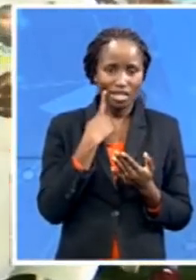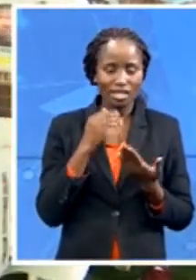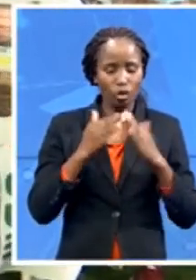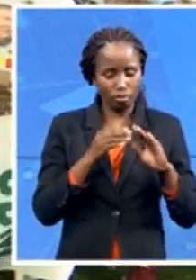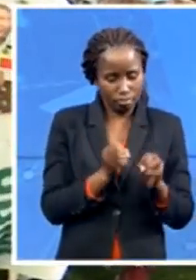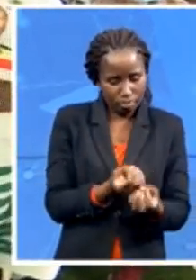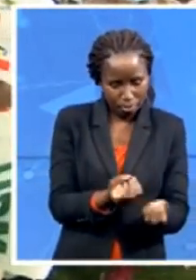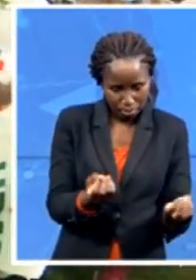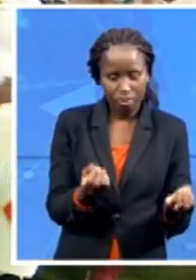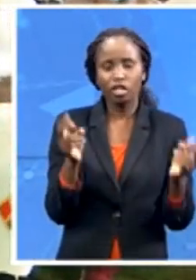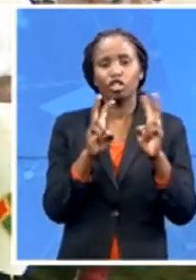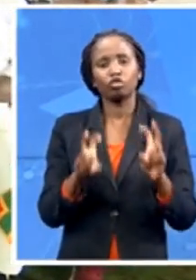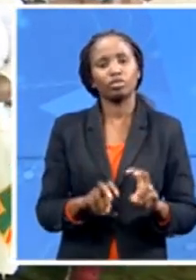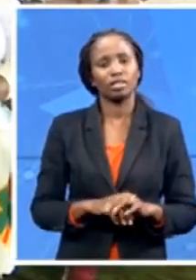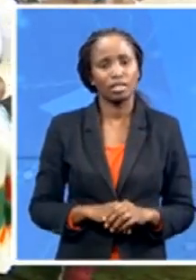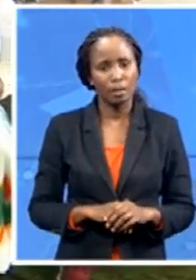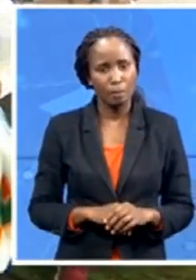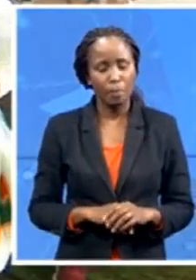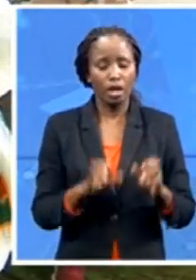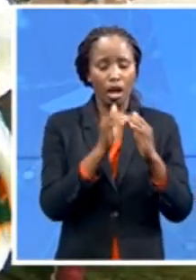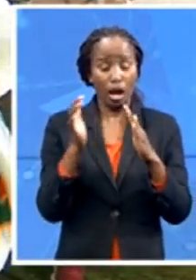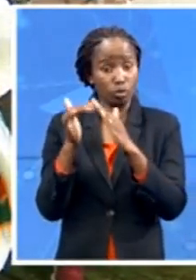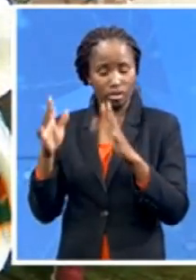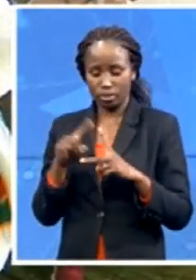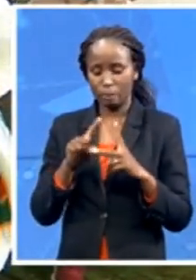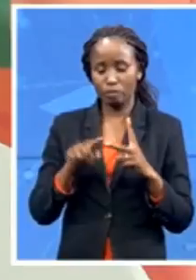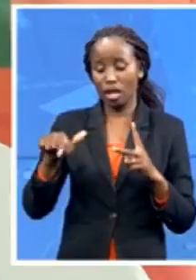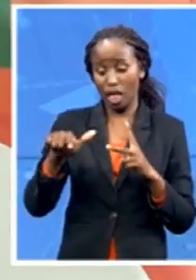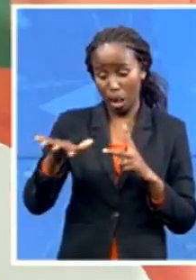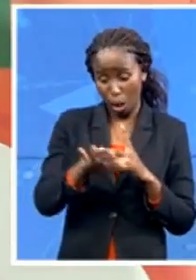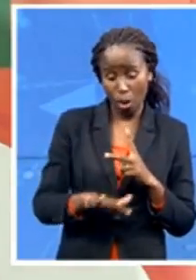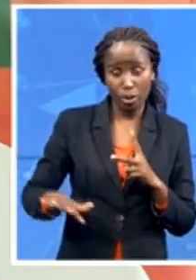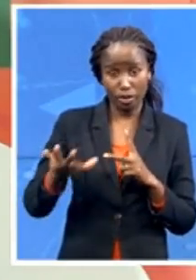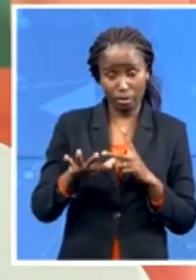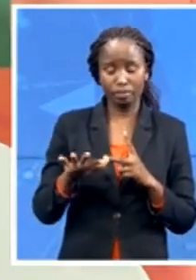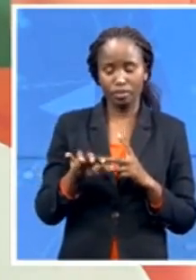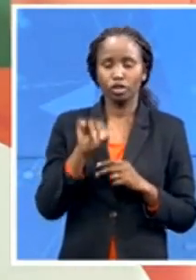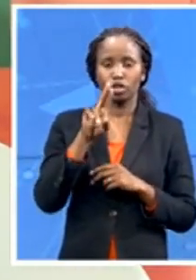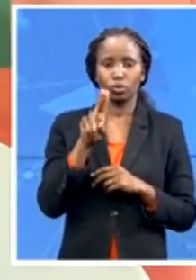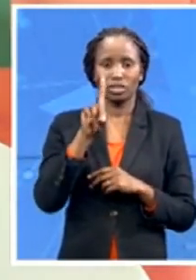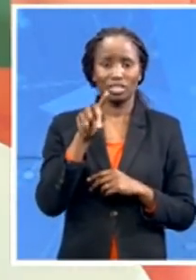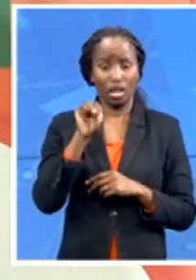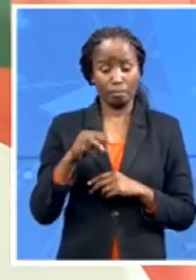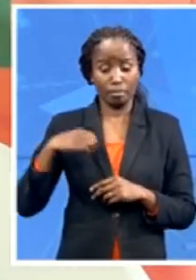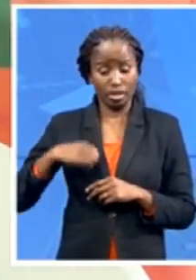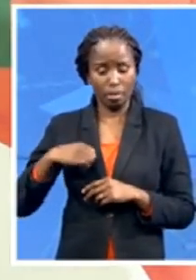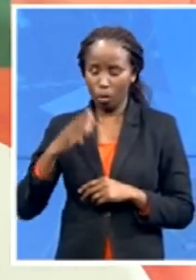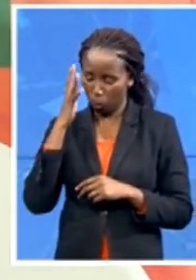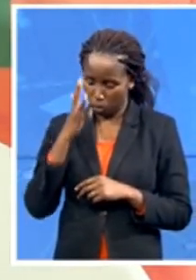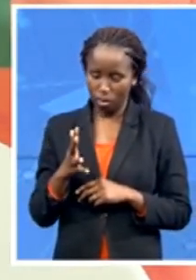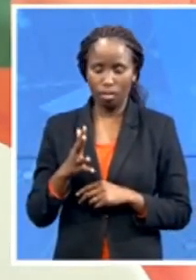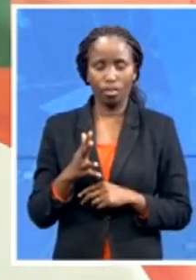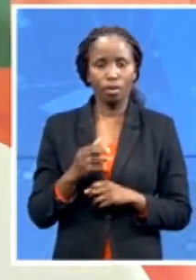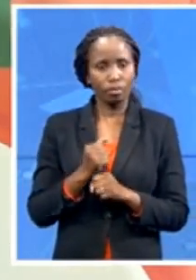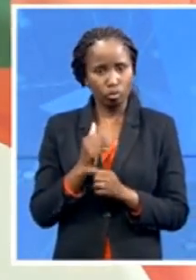and land tenure. UDM municipalities will initiate housing projects with the